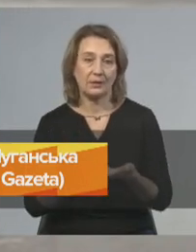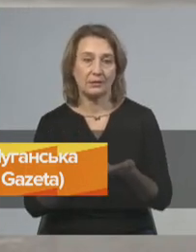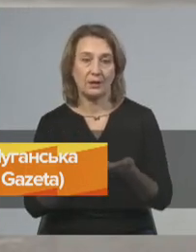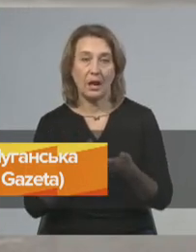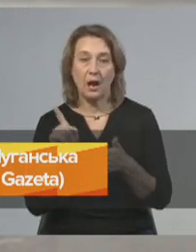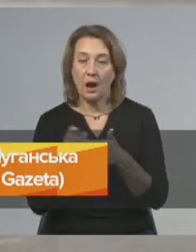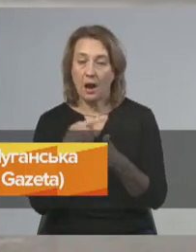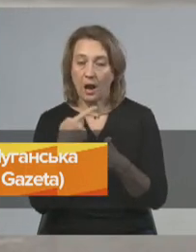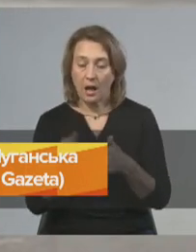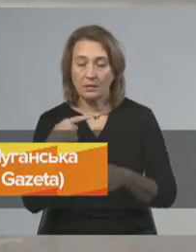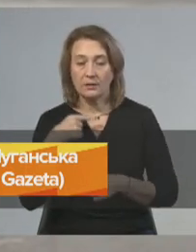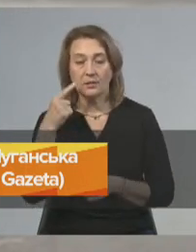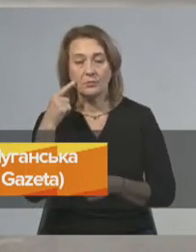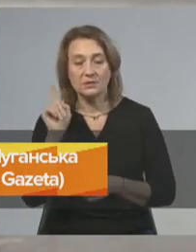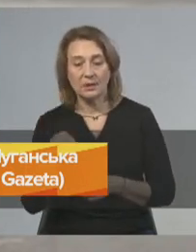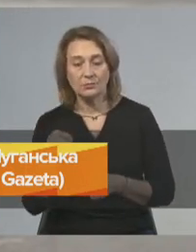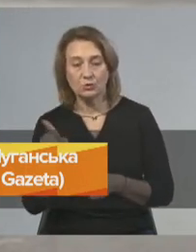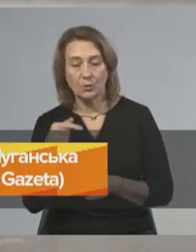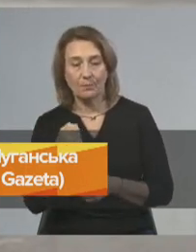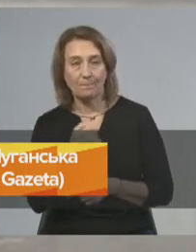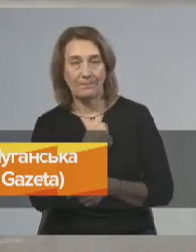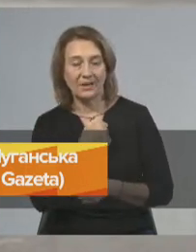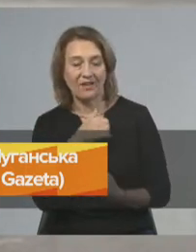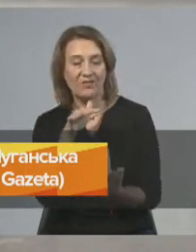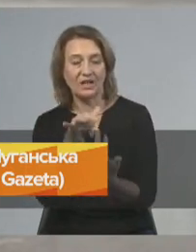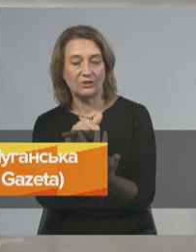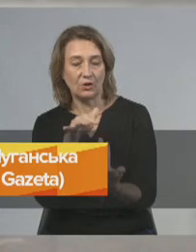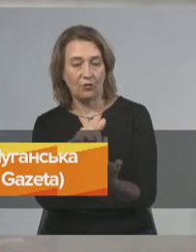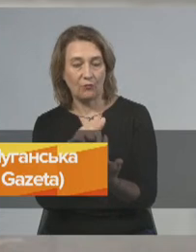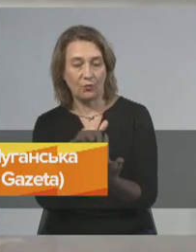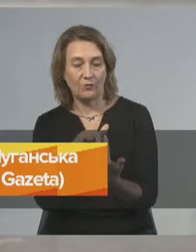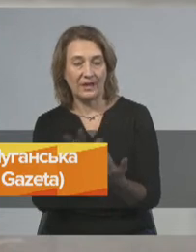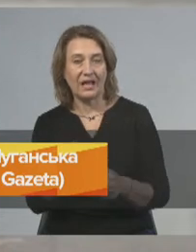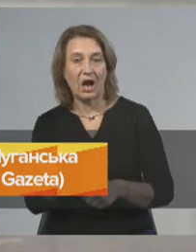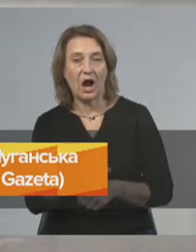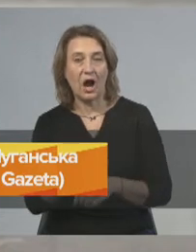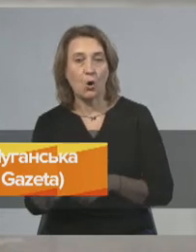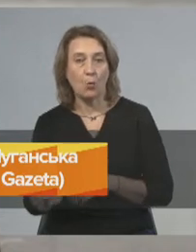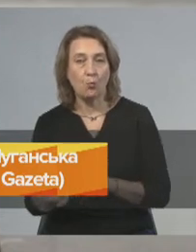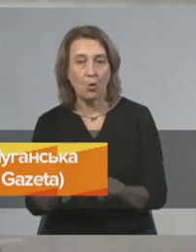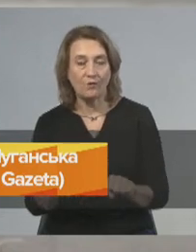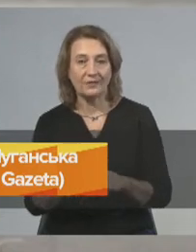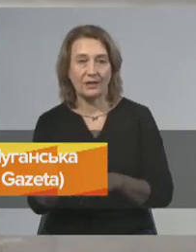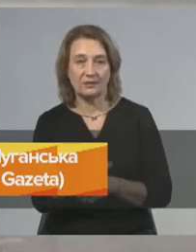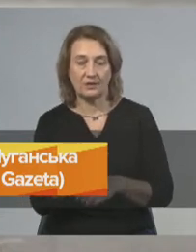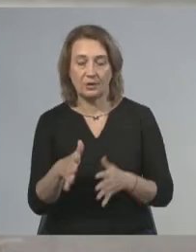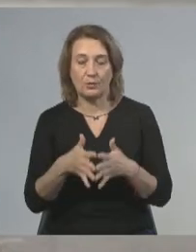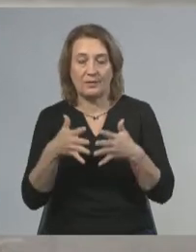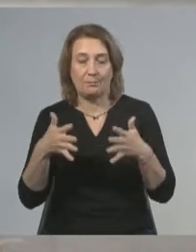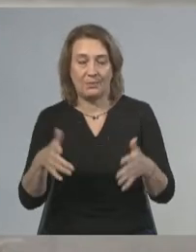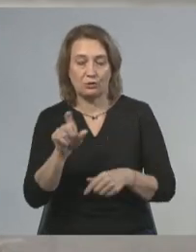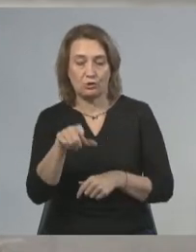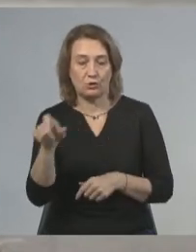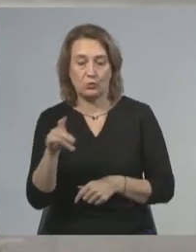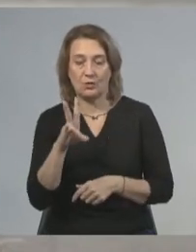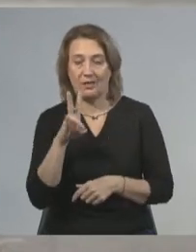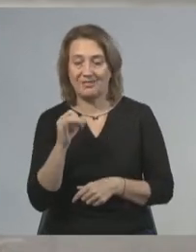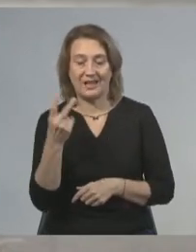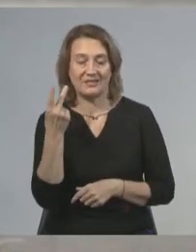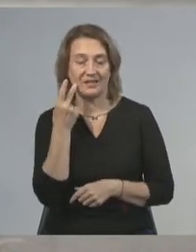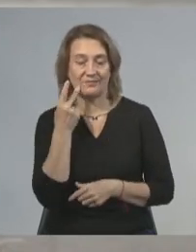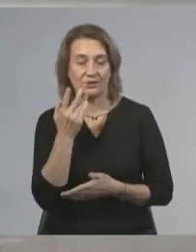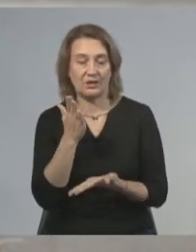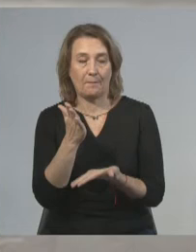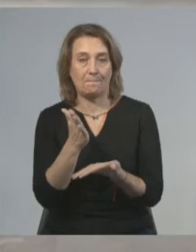but we know that in the pre-front uh territory and the occupied territories people do